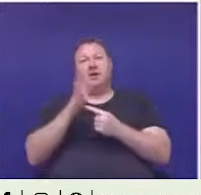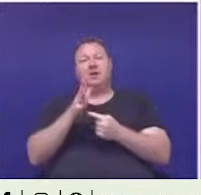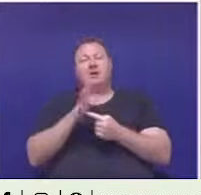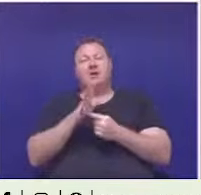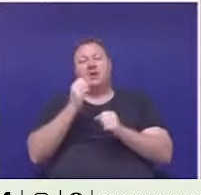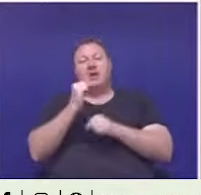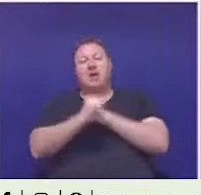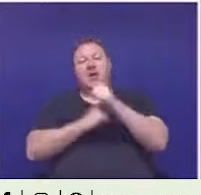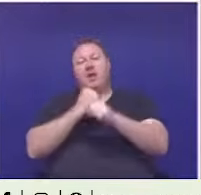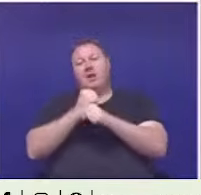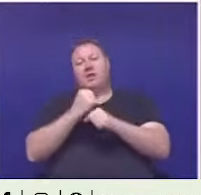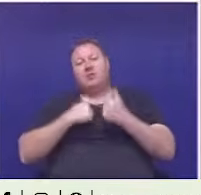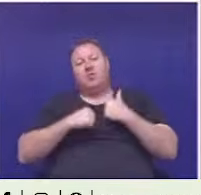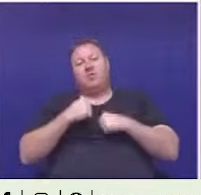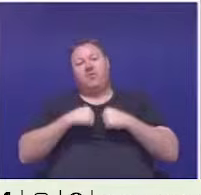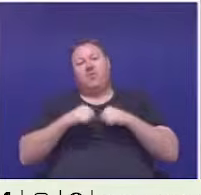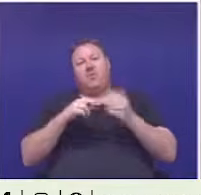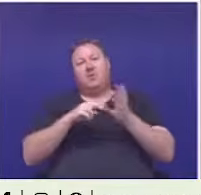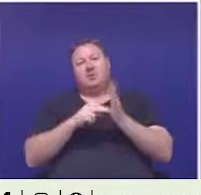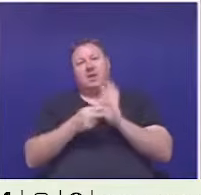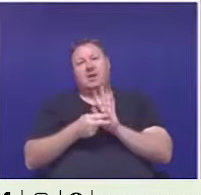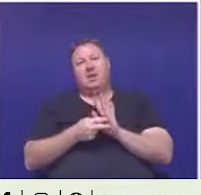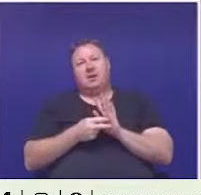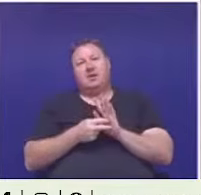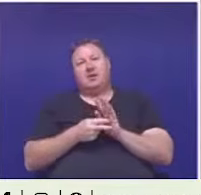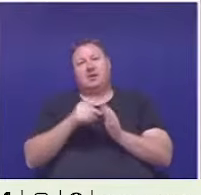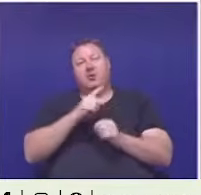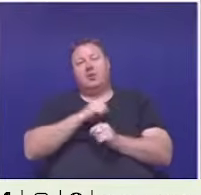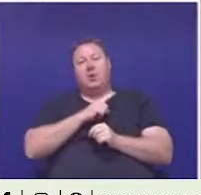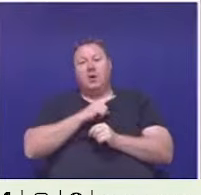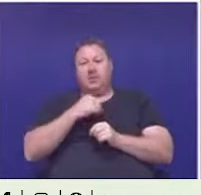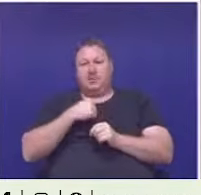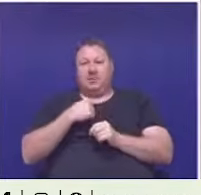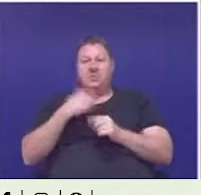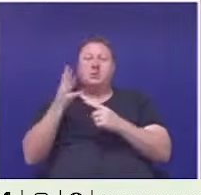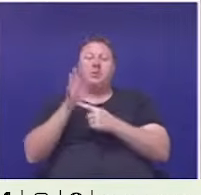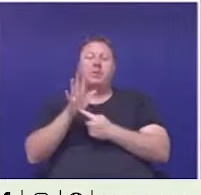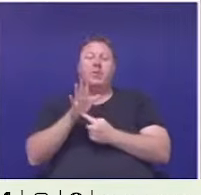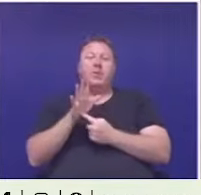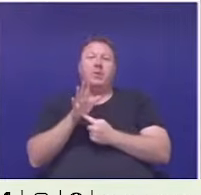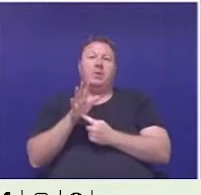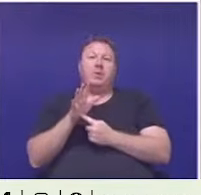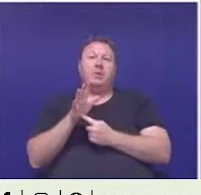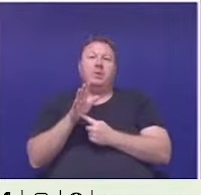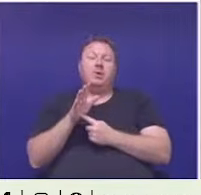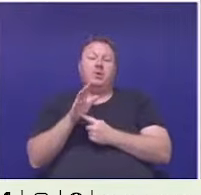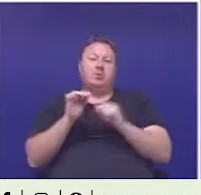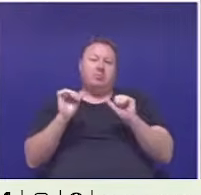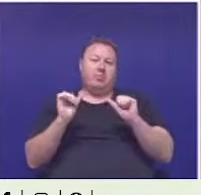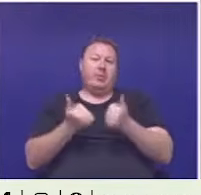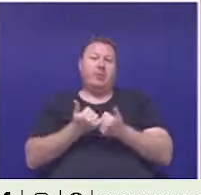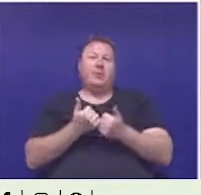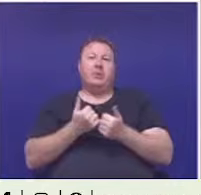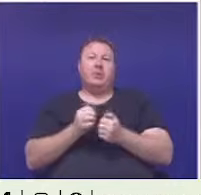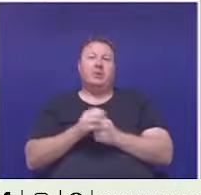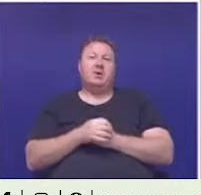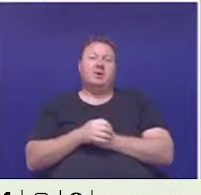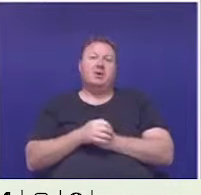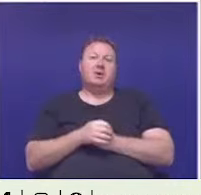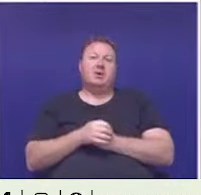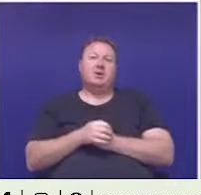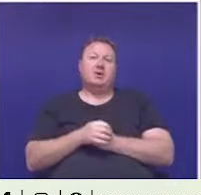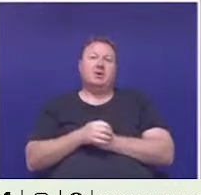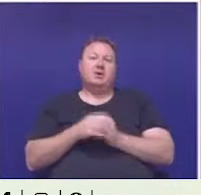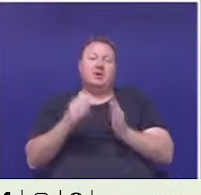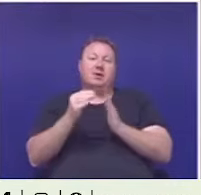plan, because that says that I'm willing to put my head on the block on its effectiveness and efficacy and